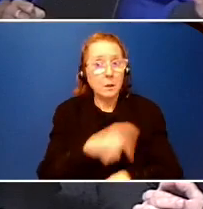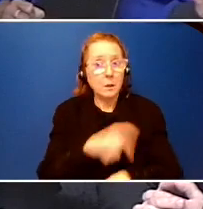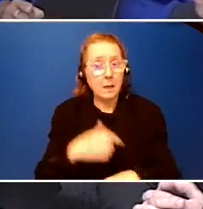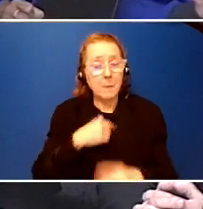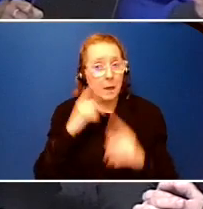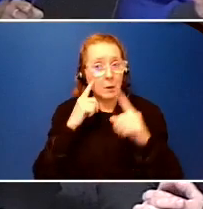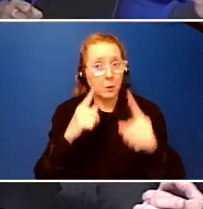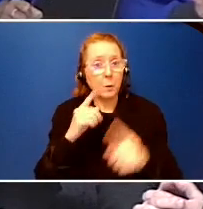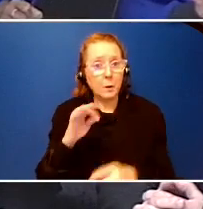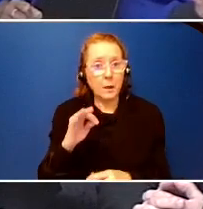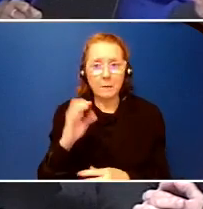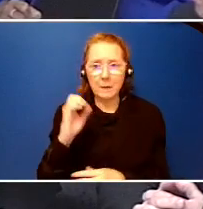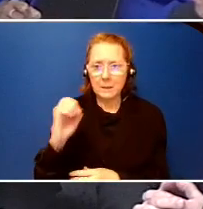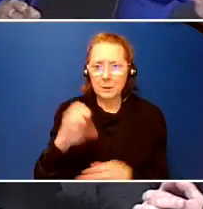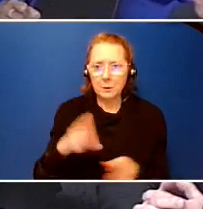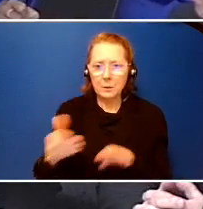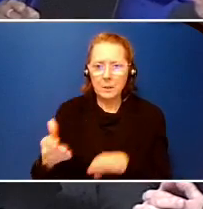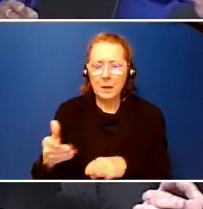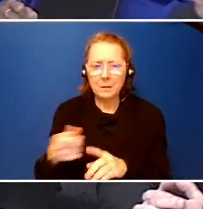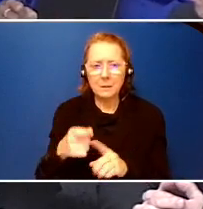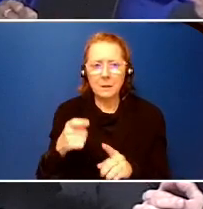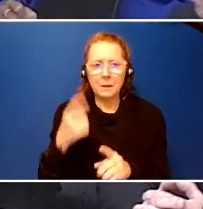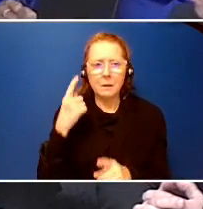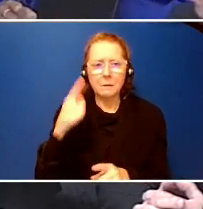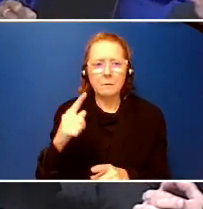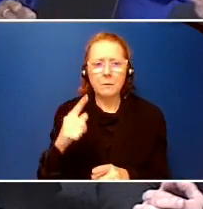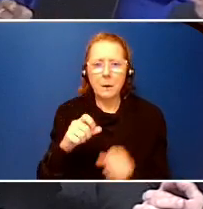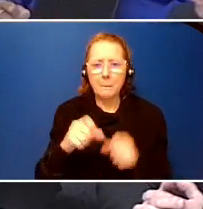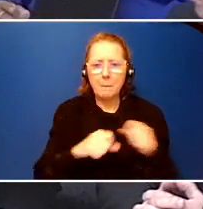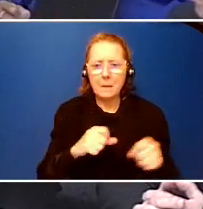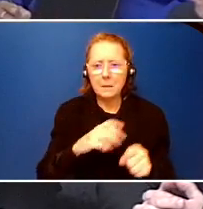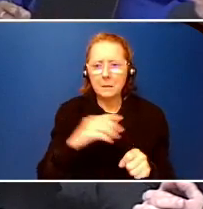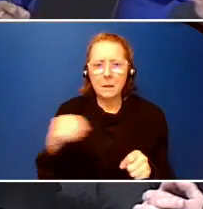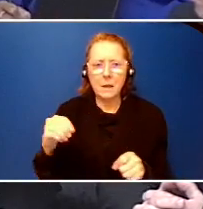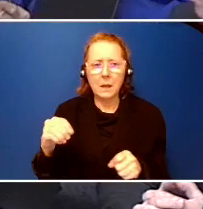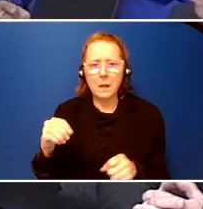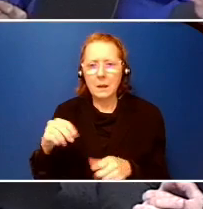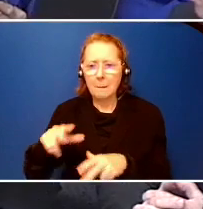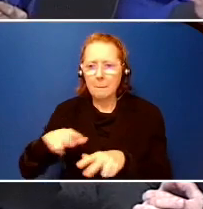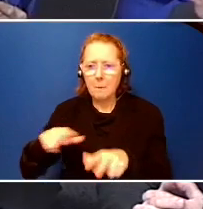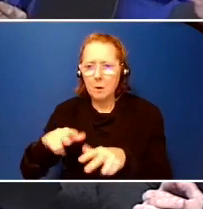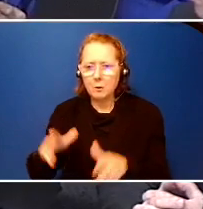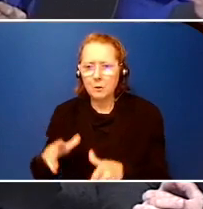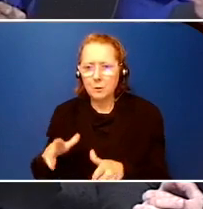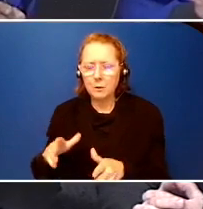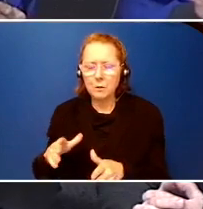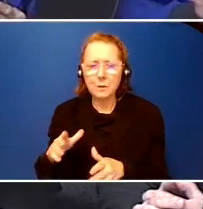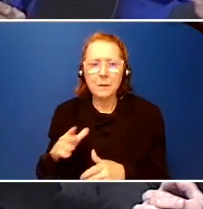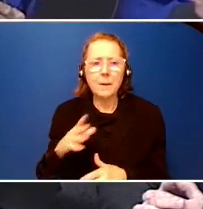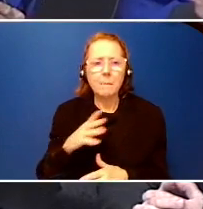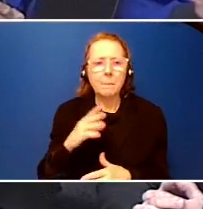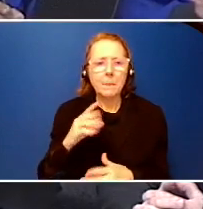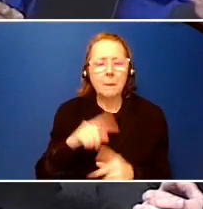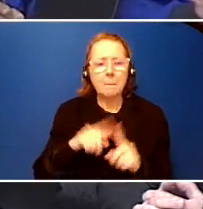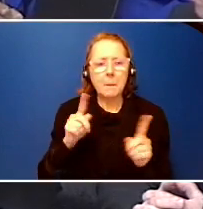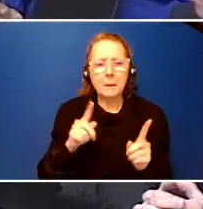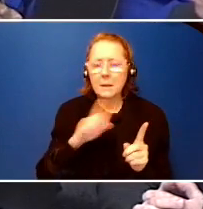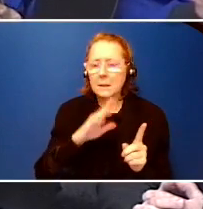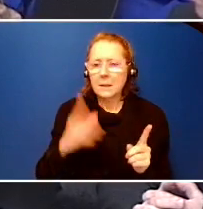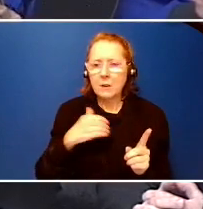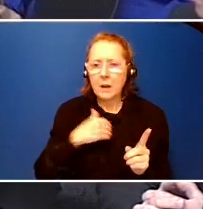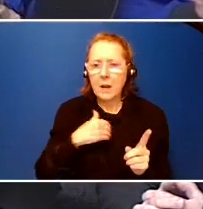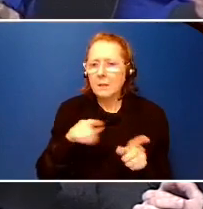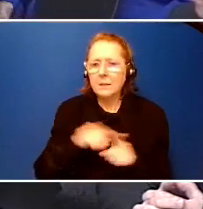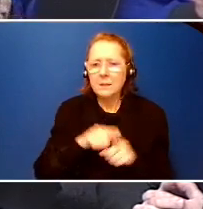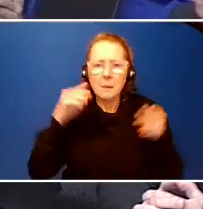of zero deaths for bicycle and pedestrian fatalities, but it's never had that same